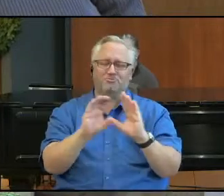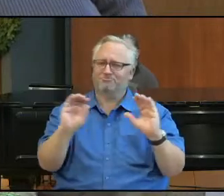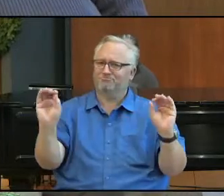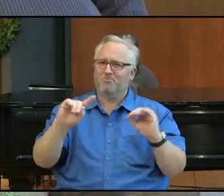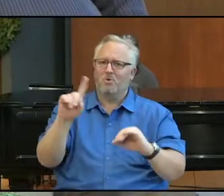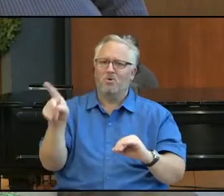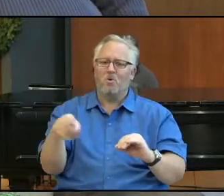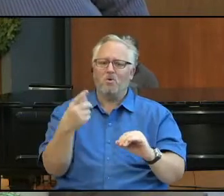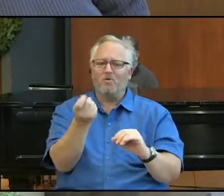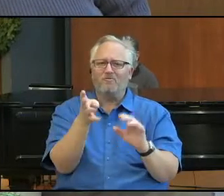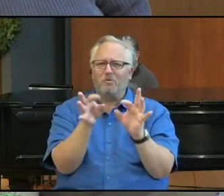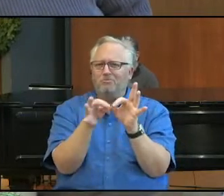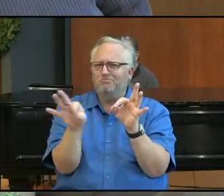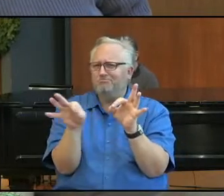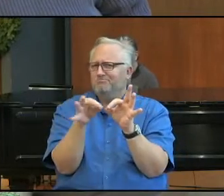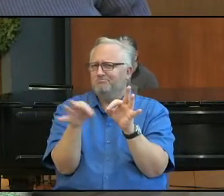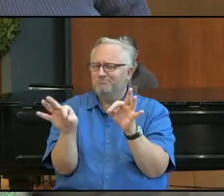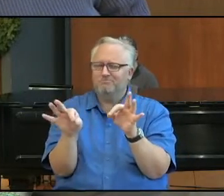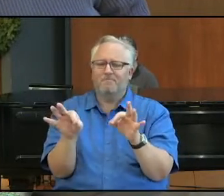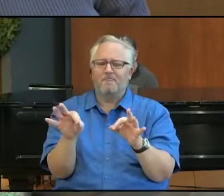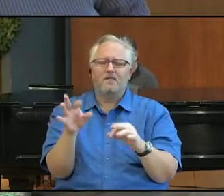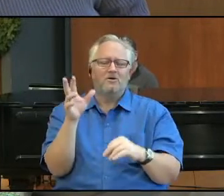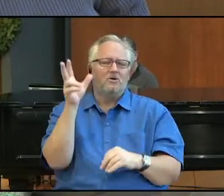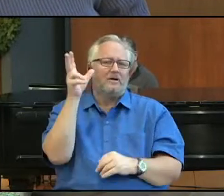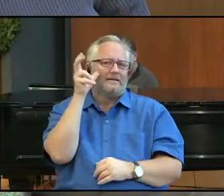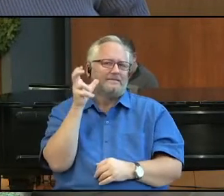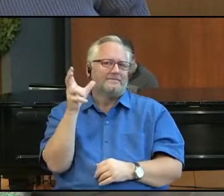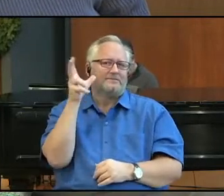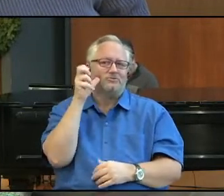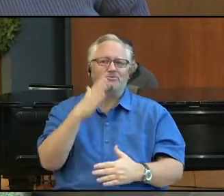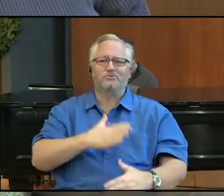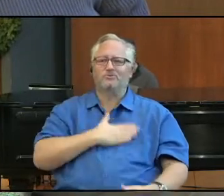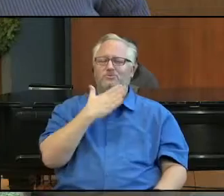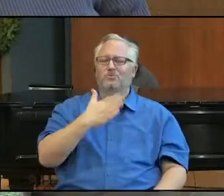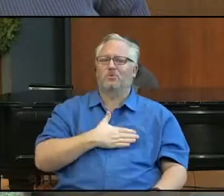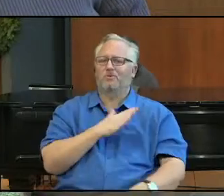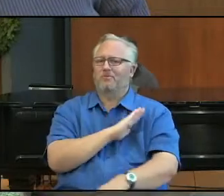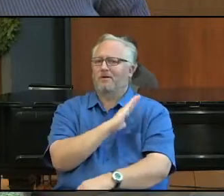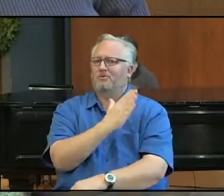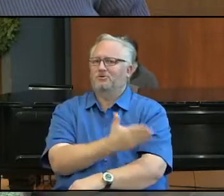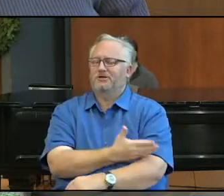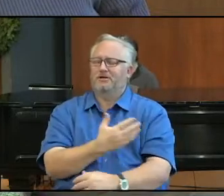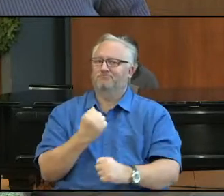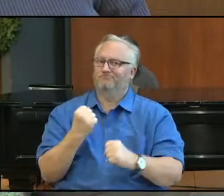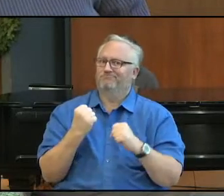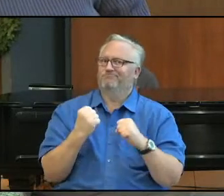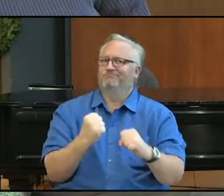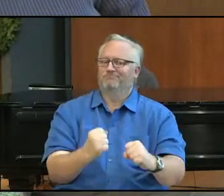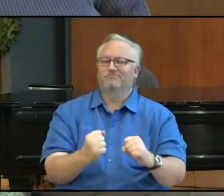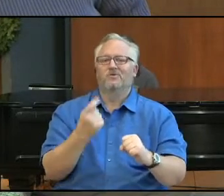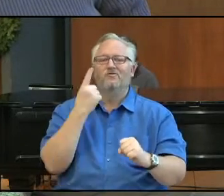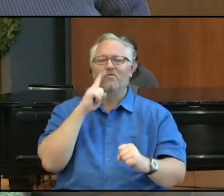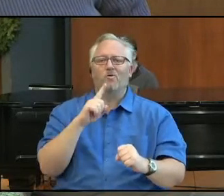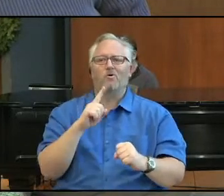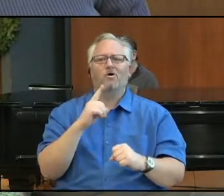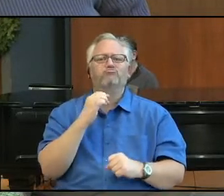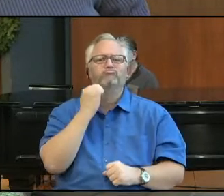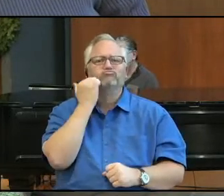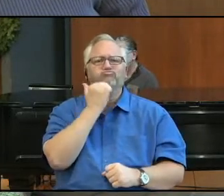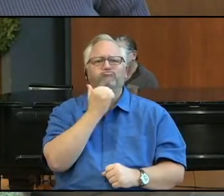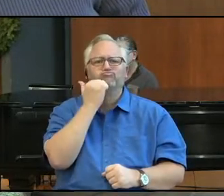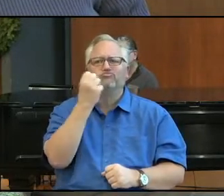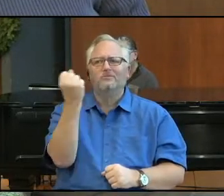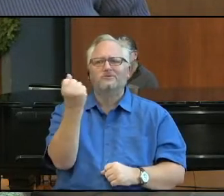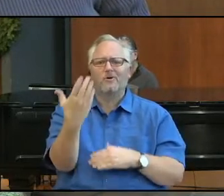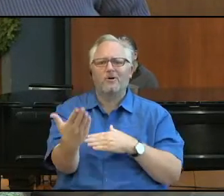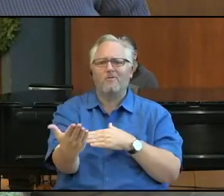some subtitles to help you. And listen to the joy and the energy and the vitality of a typical Saturday morning. And I'm